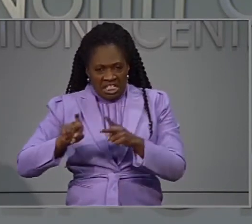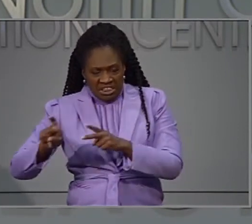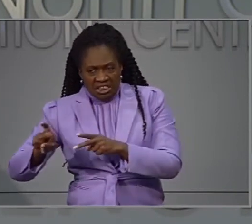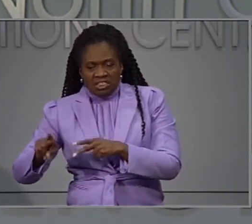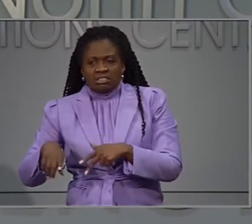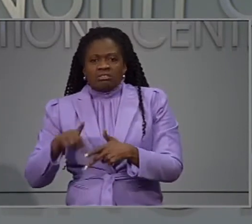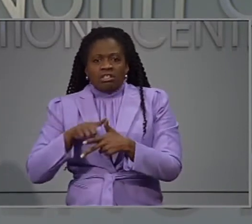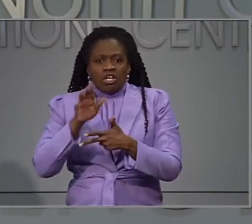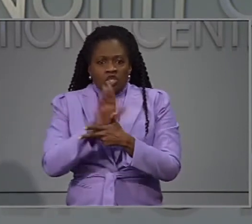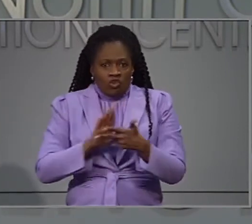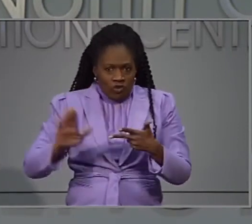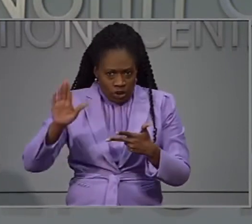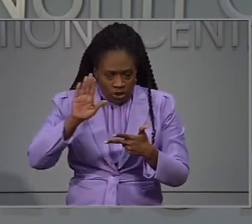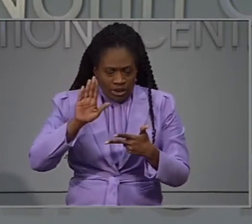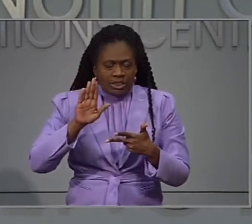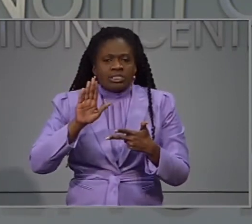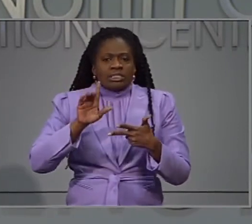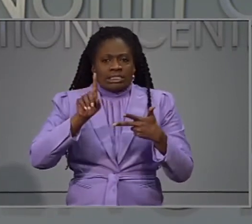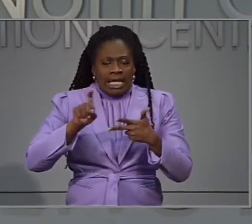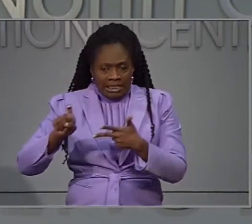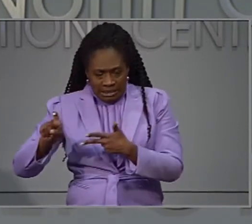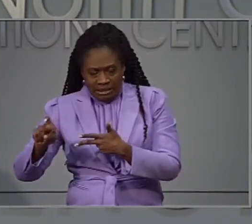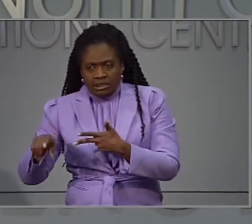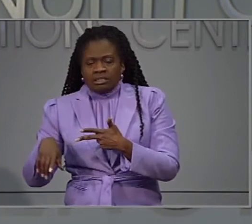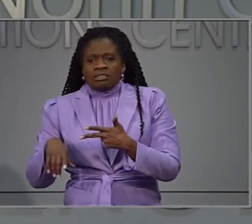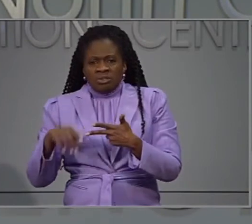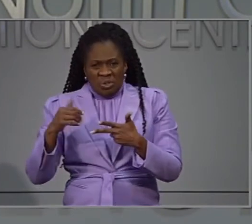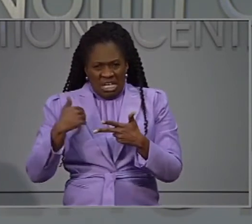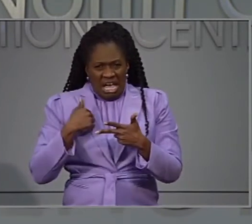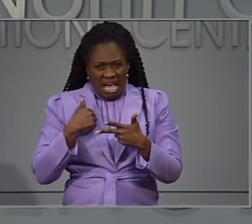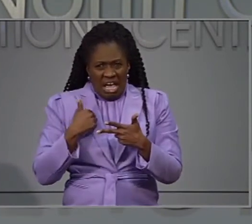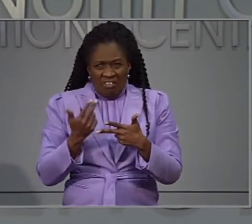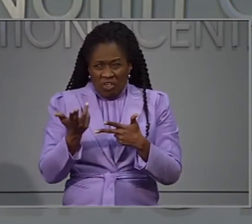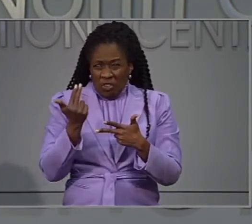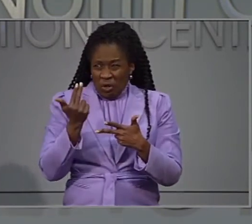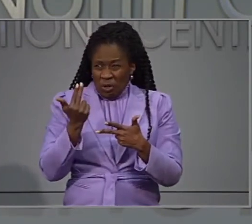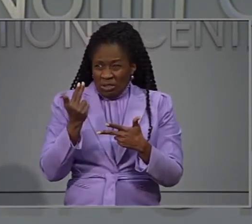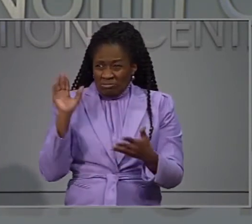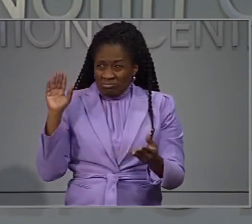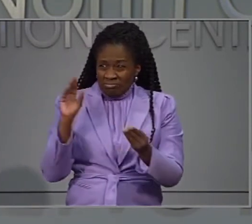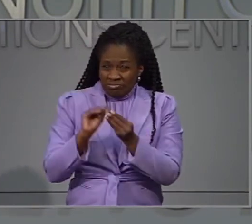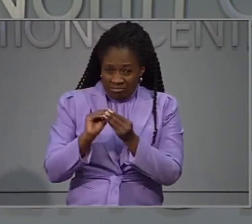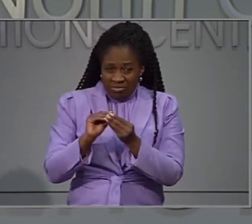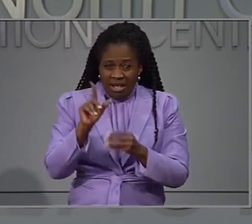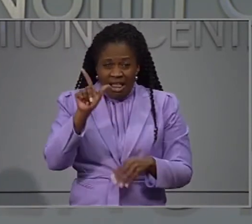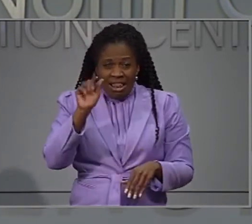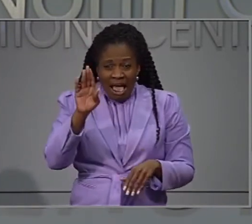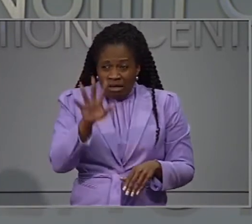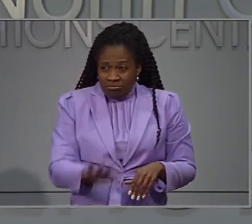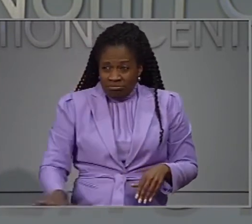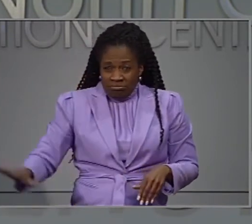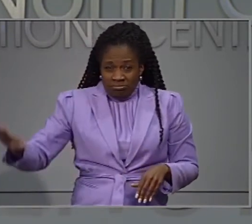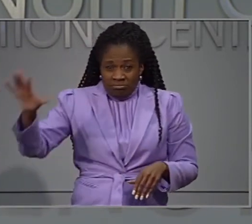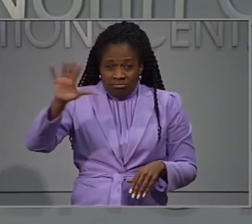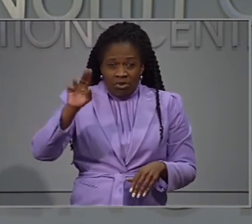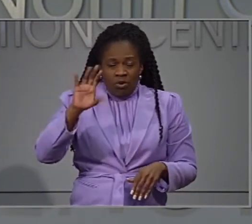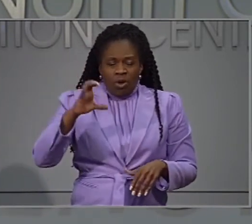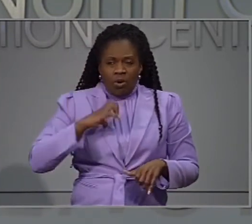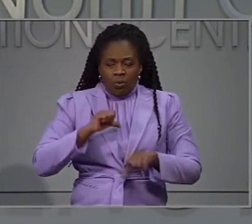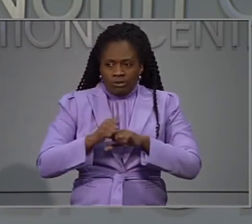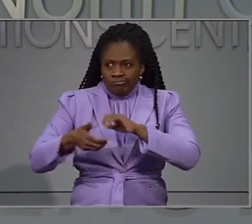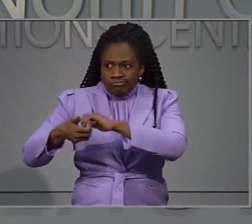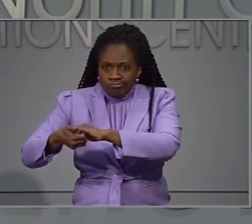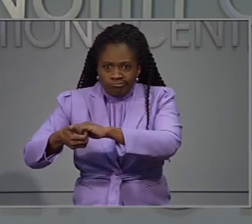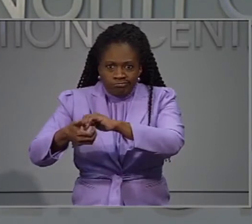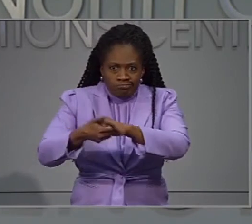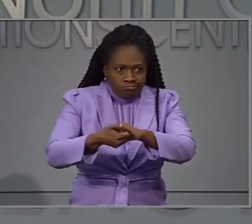Our universities are testing. So we have 13 labs across North Carolina that we are working with